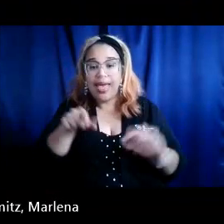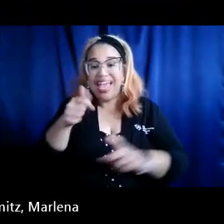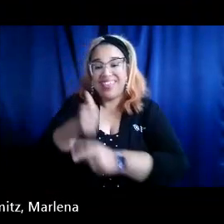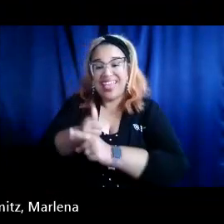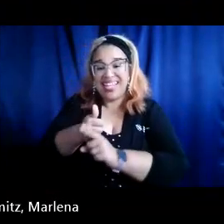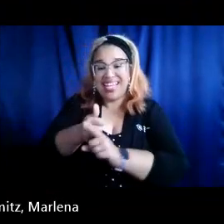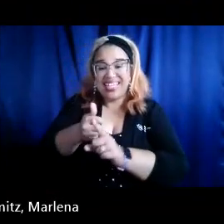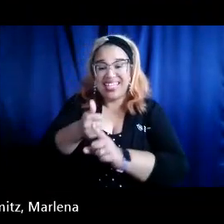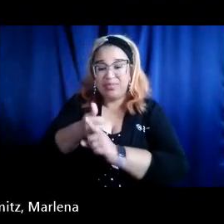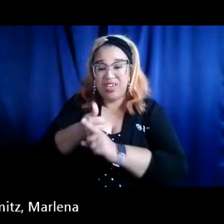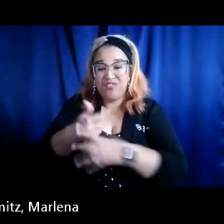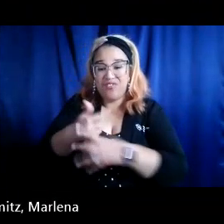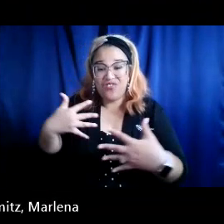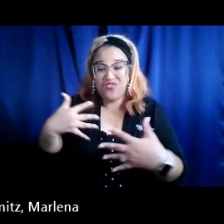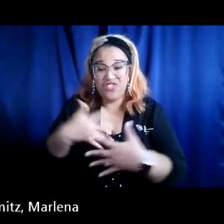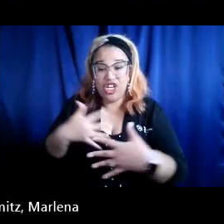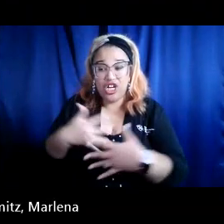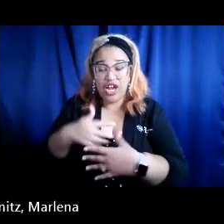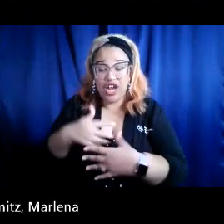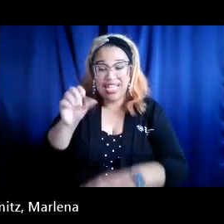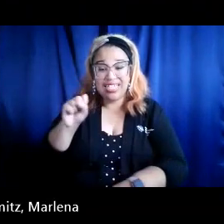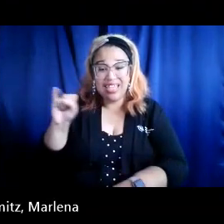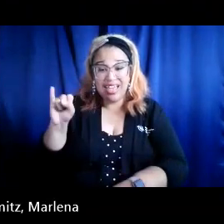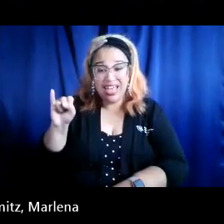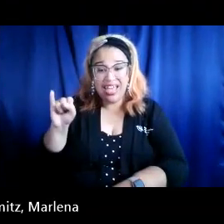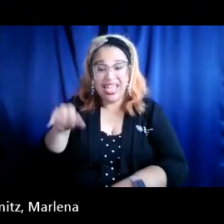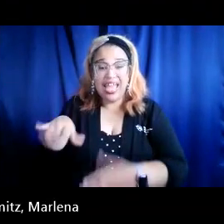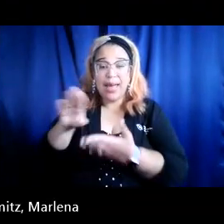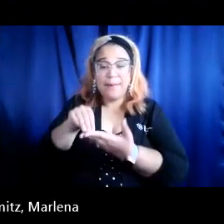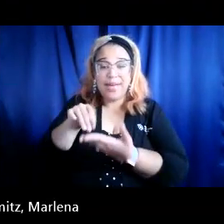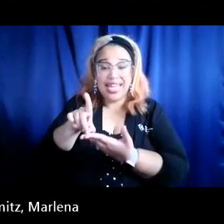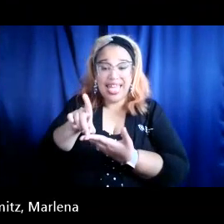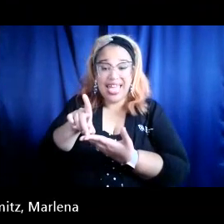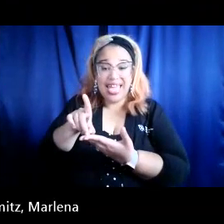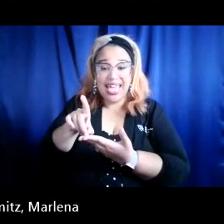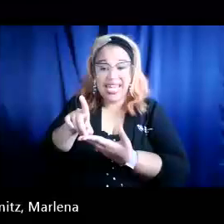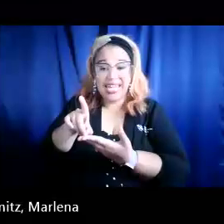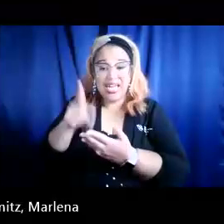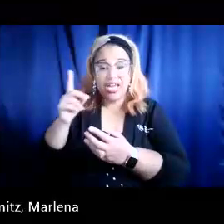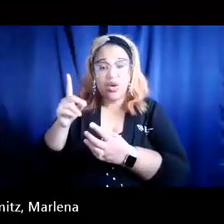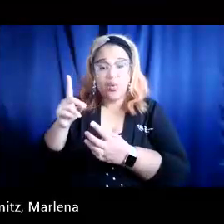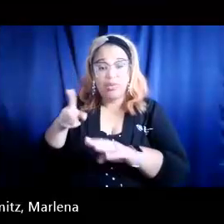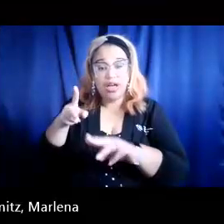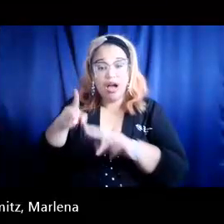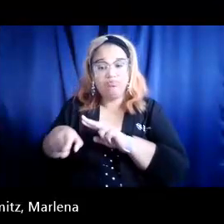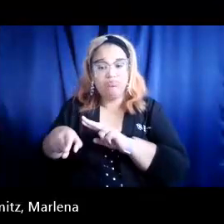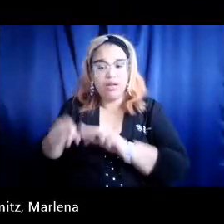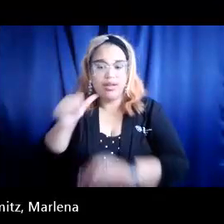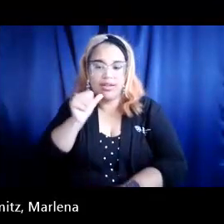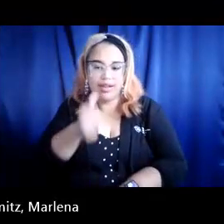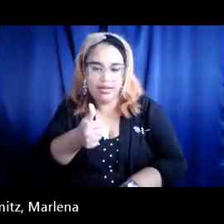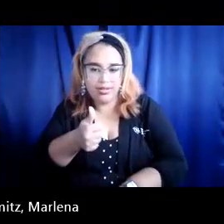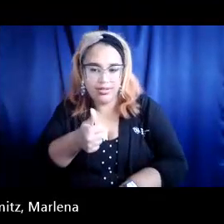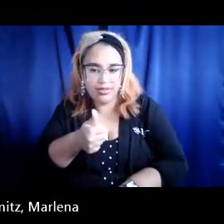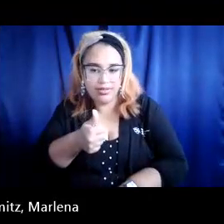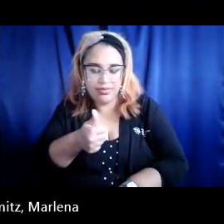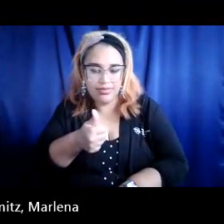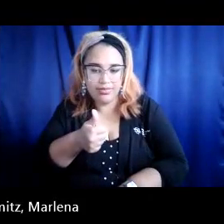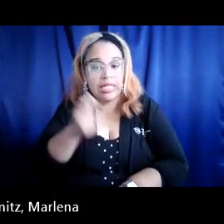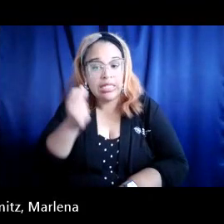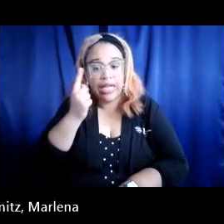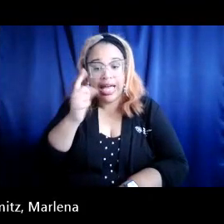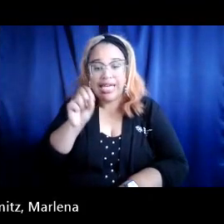two that we see a lot are SSI and Medicaid. If you're on those benefits, there's a lot of restrictions on how much you can have in